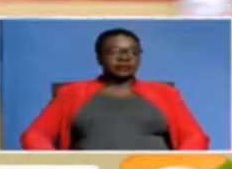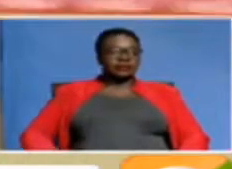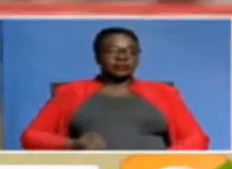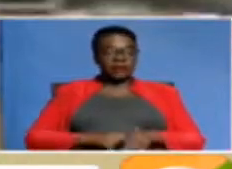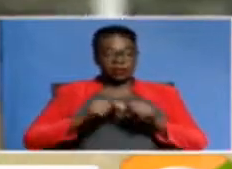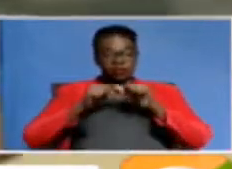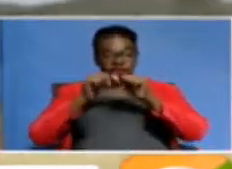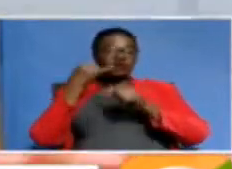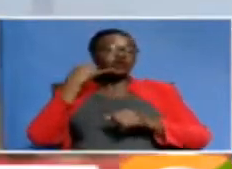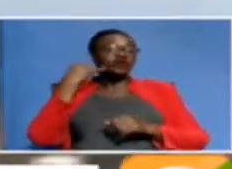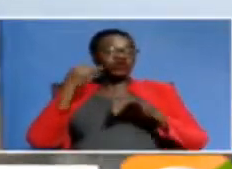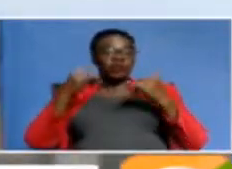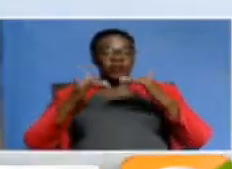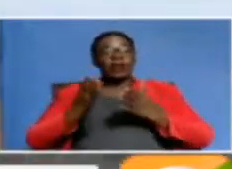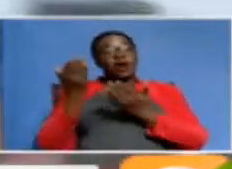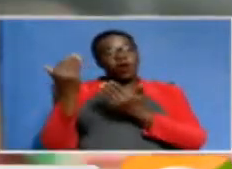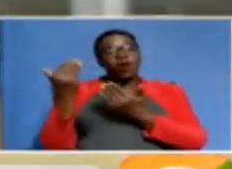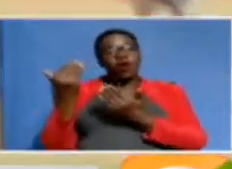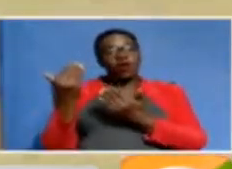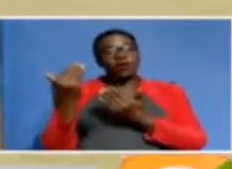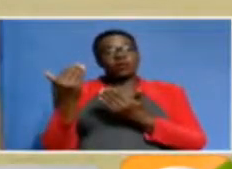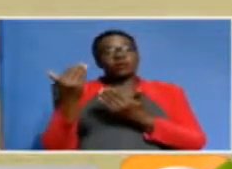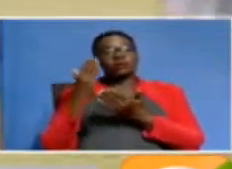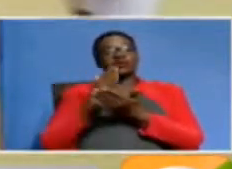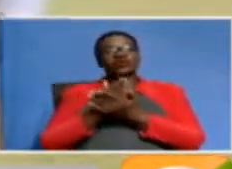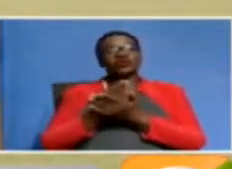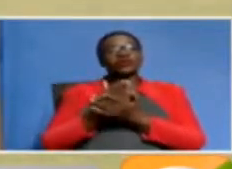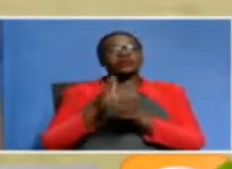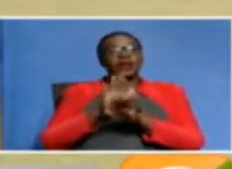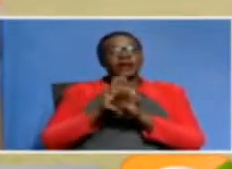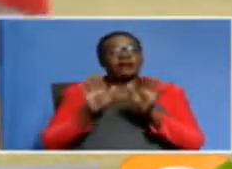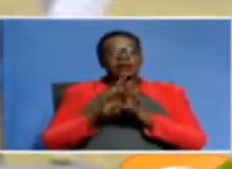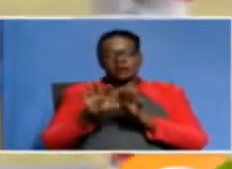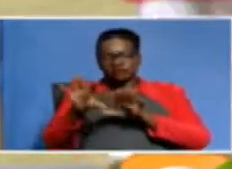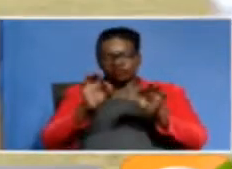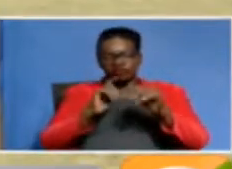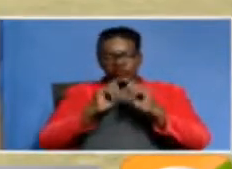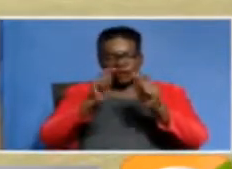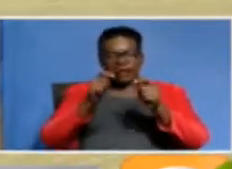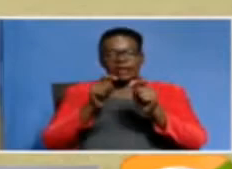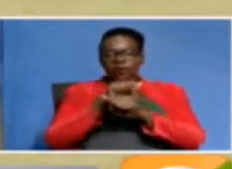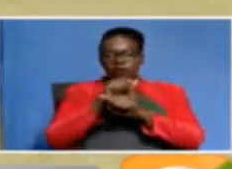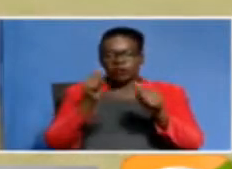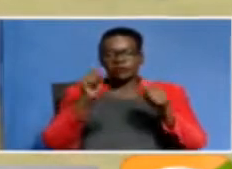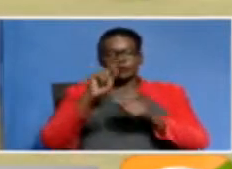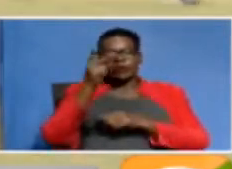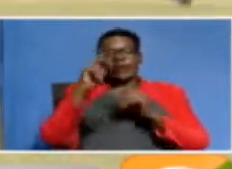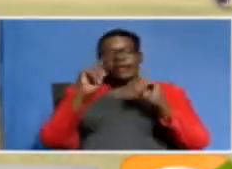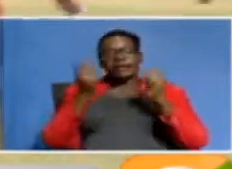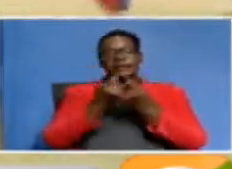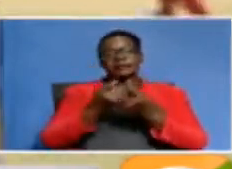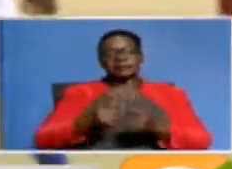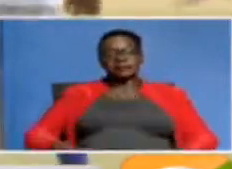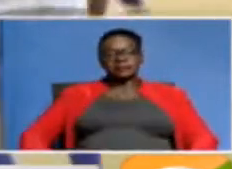Nakuru, the players hope that scouts will be there in plenty to tap emerging talents for the Kenya teams. Mike Okinyi for Citizen TV.